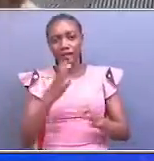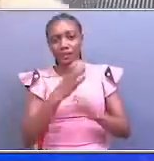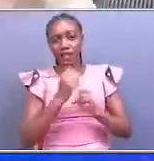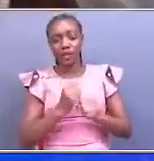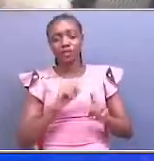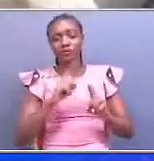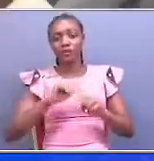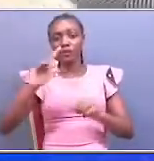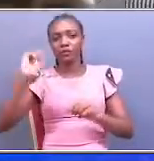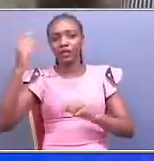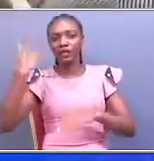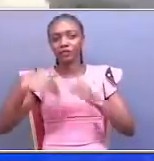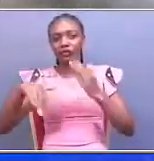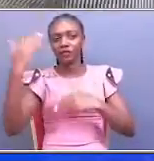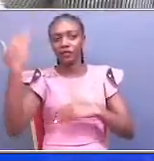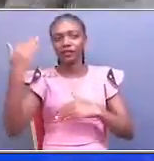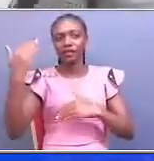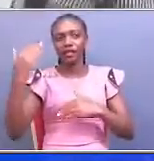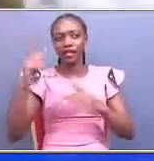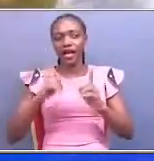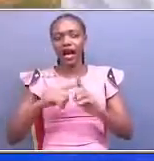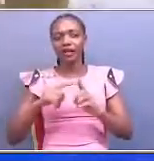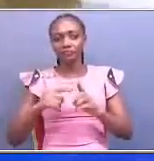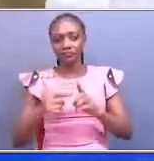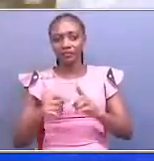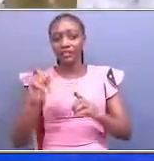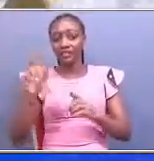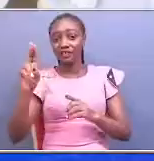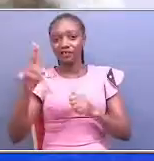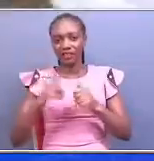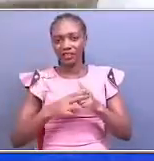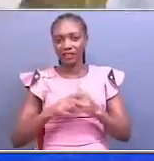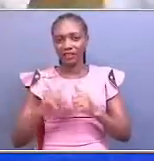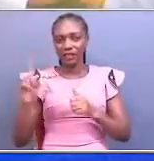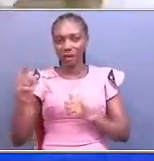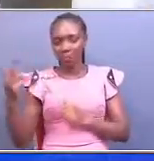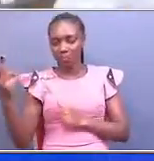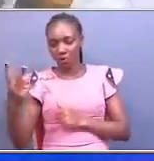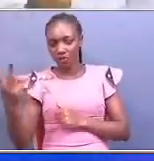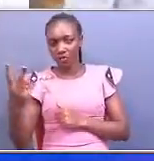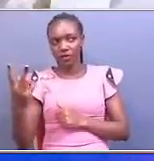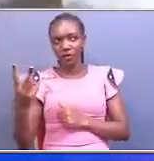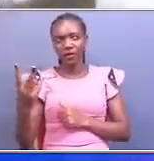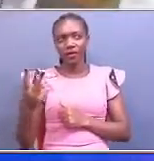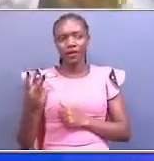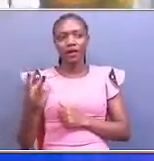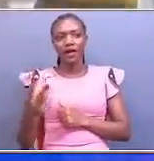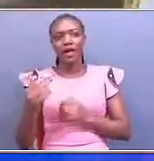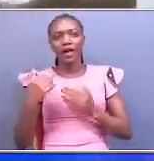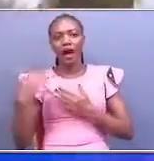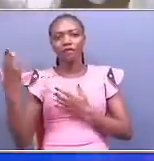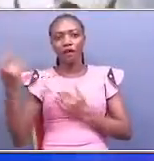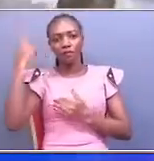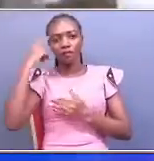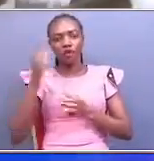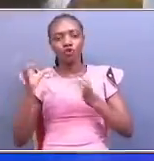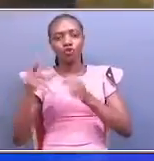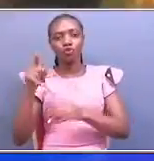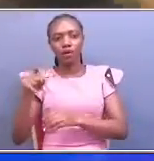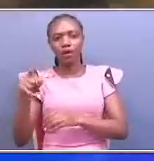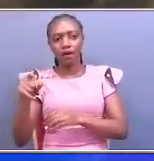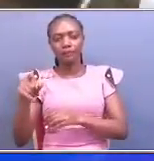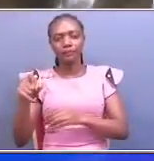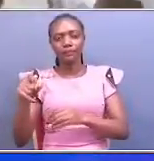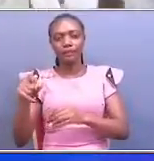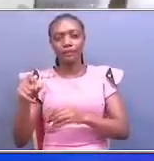Mount Kenya University and the fastest growing TV station TV47 came to give hope to this group of people and